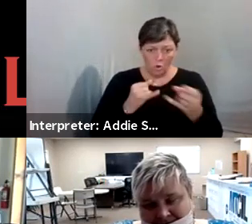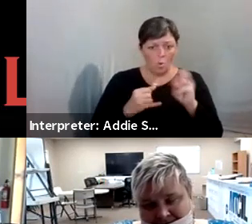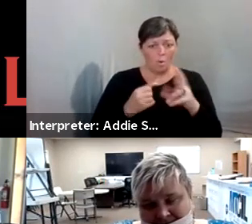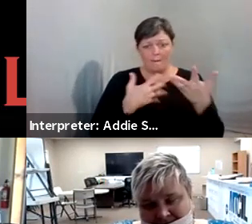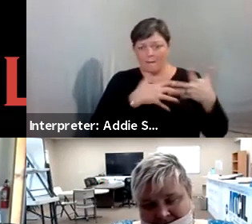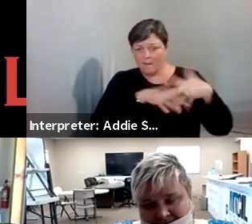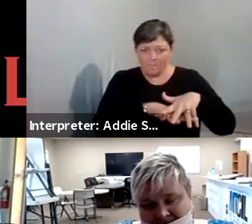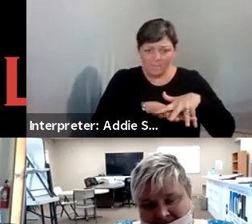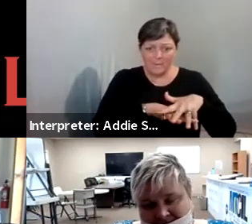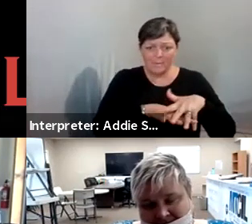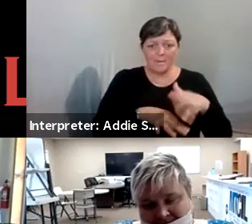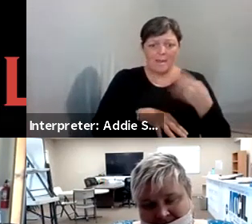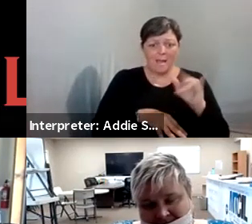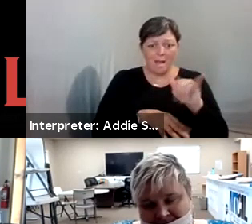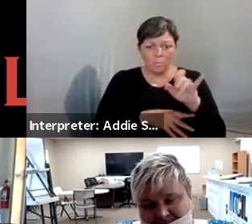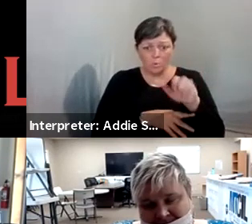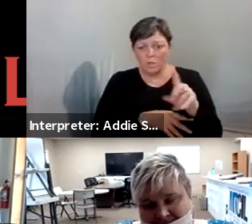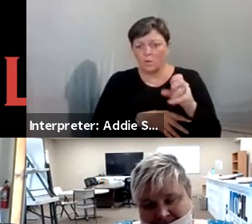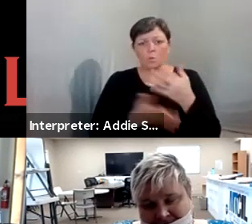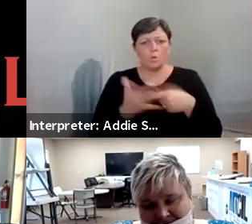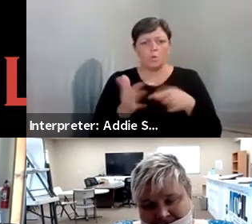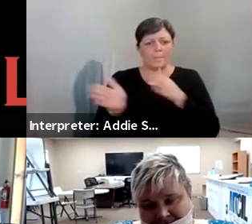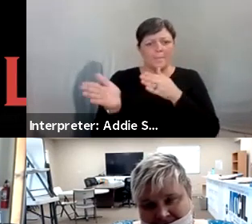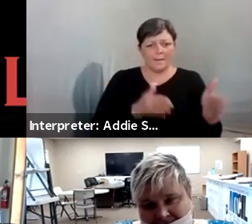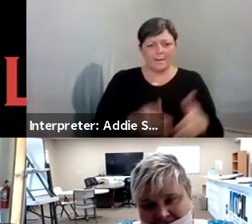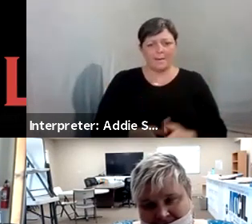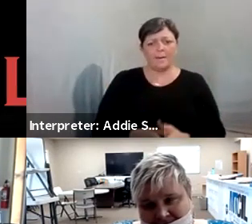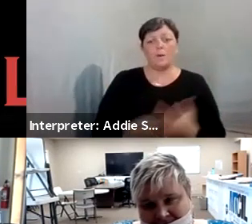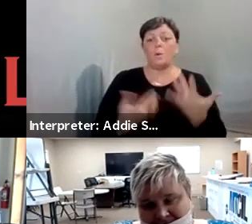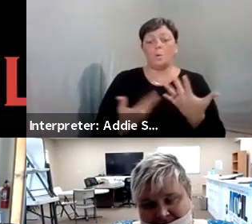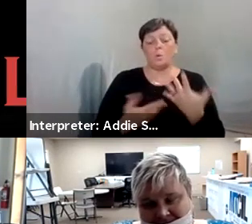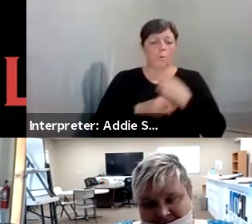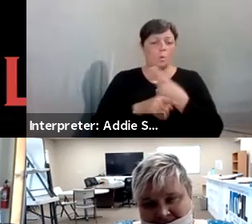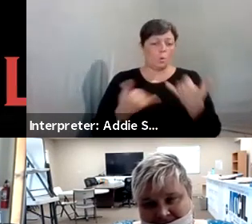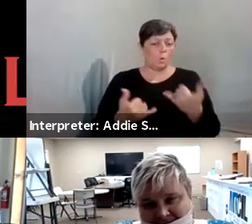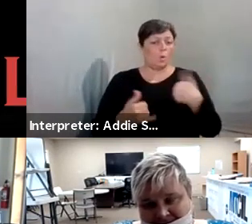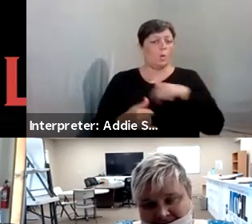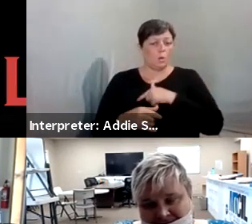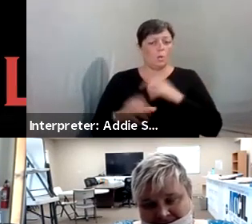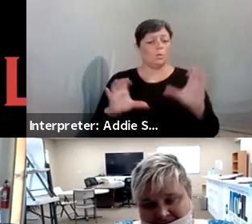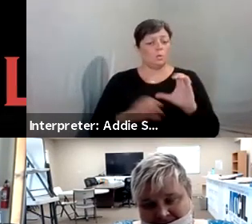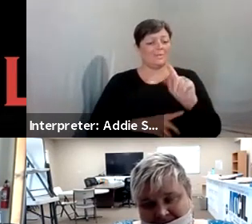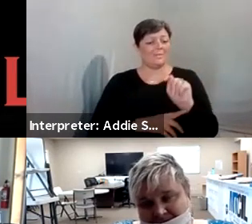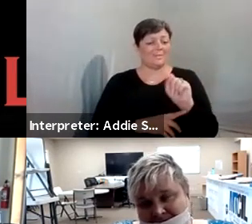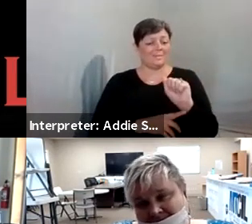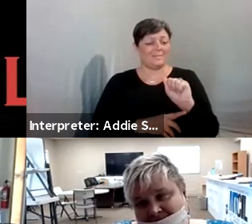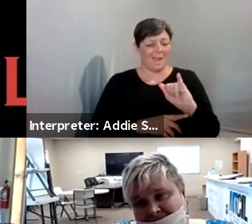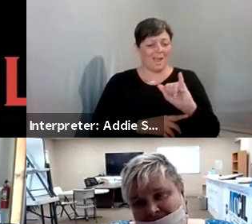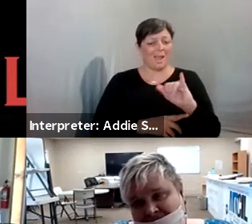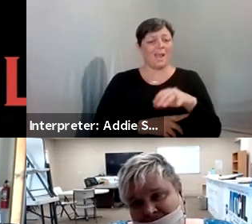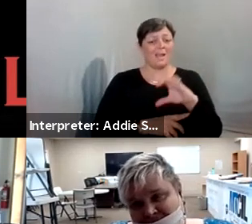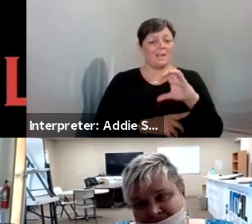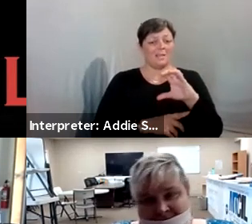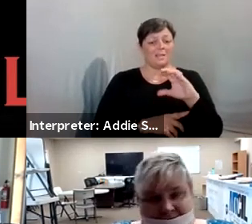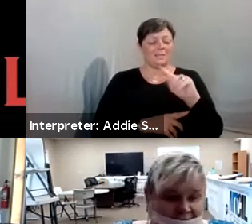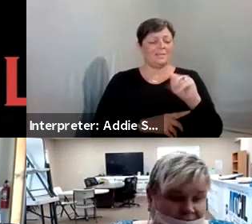them, or what's the plan going forward for that? Well, right now we're going to do the Tai Chi through the end of the